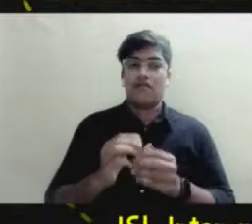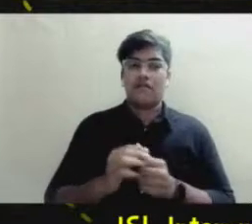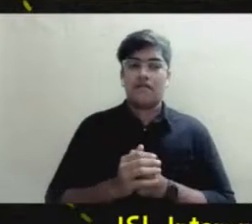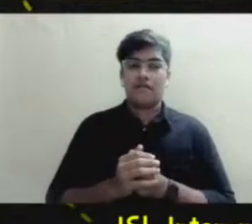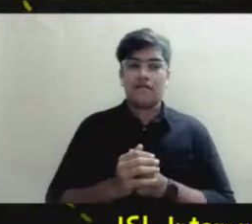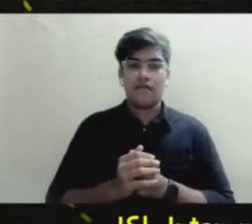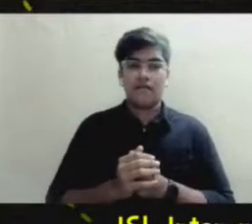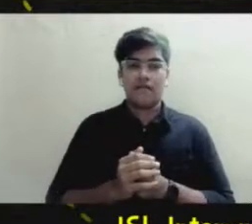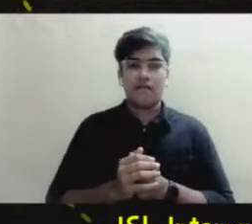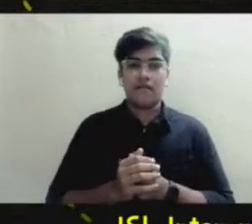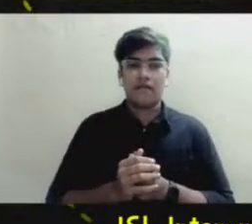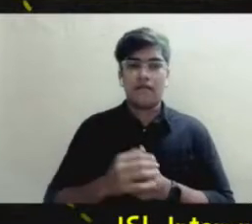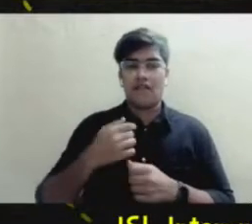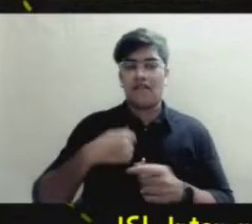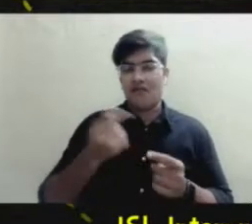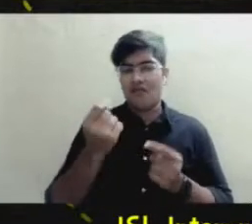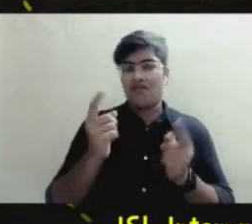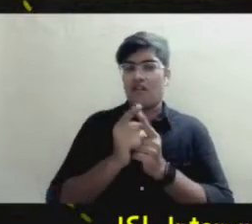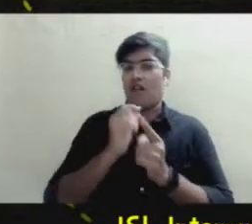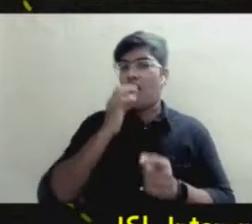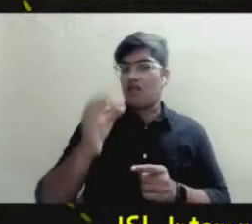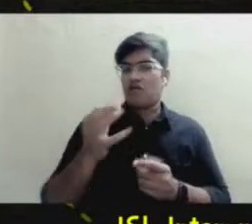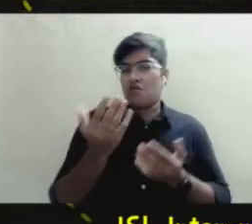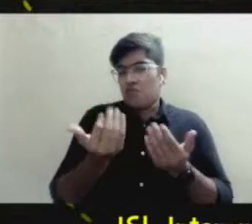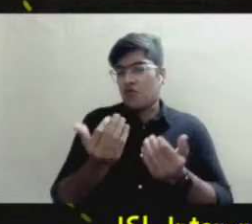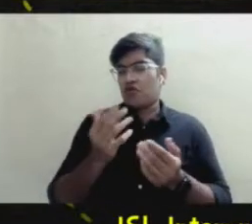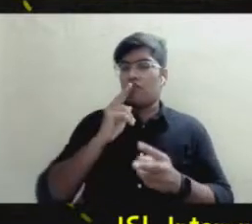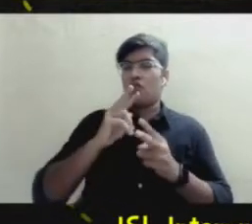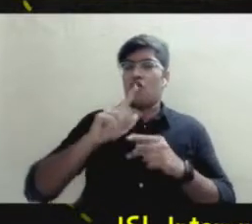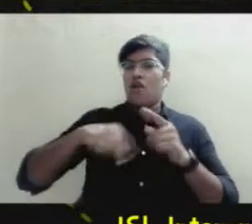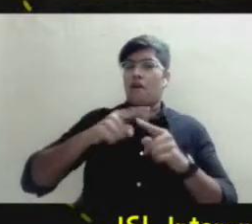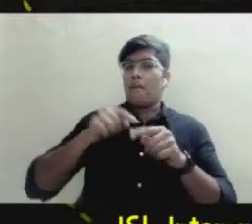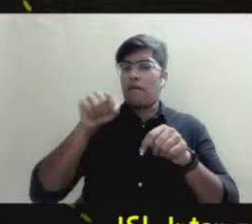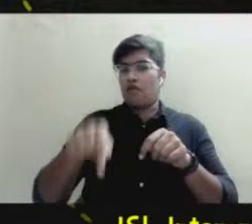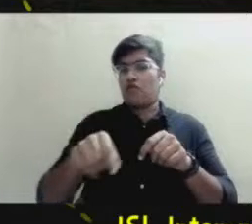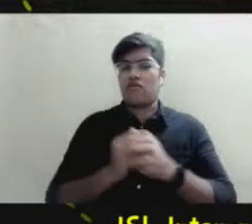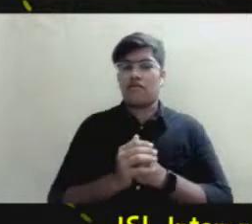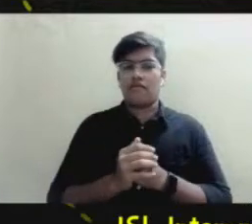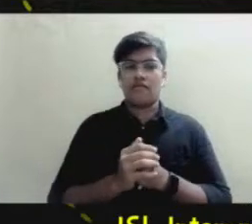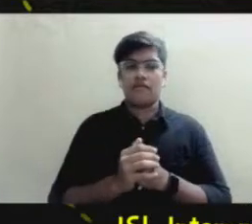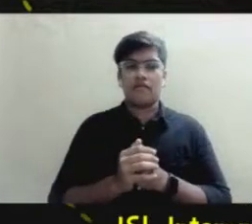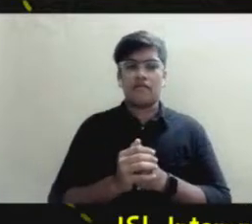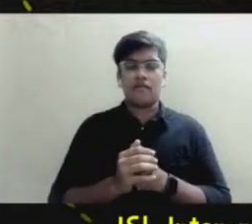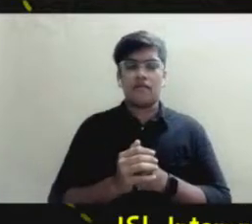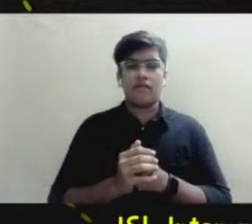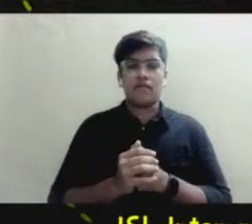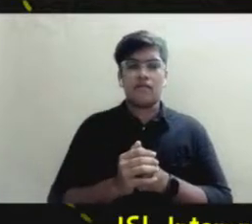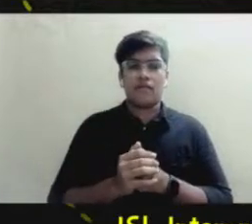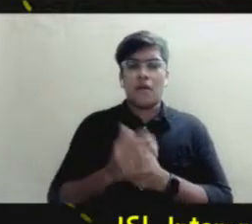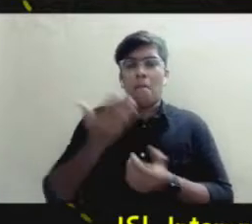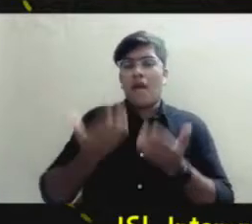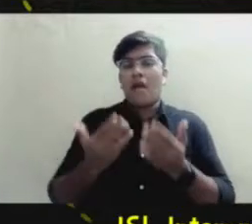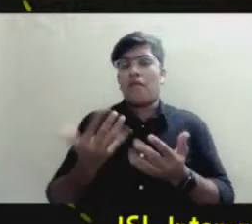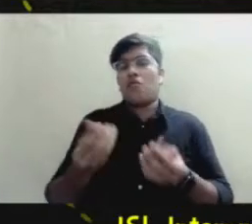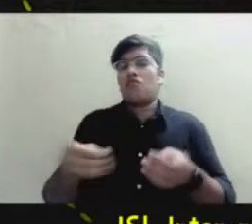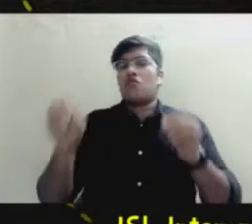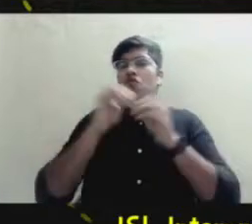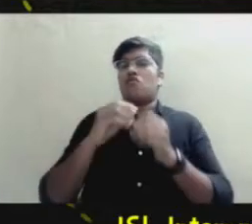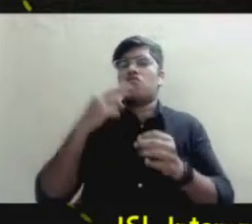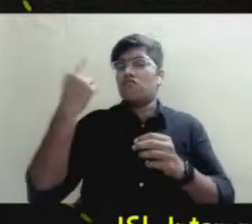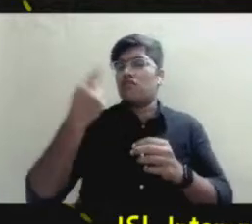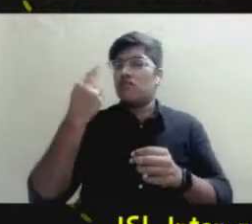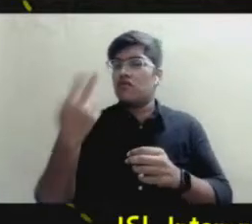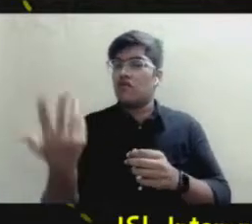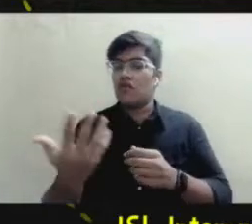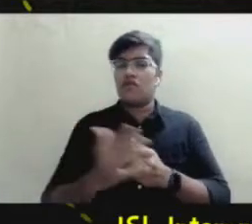I wondered if you could talk a little bit about the process of coming to that work, and maybe also because, one of the most